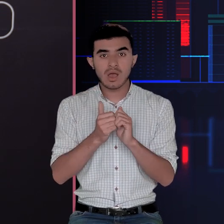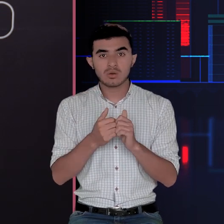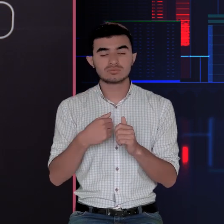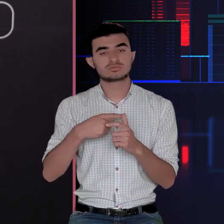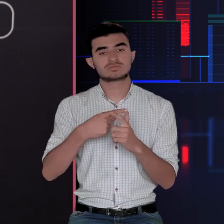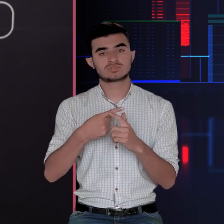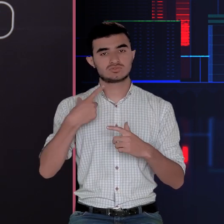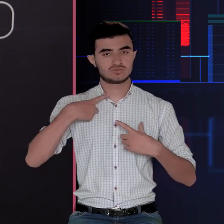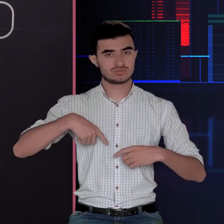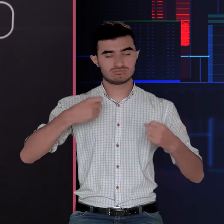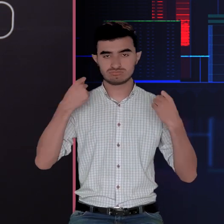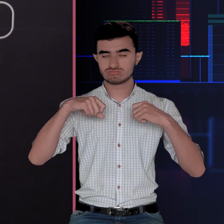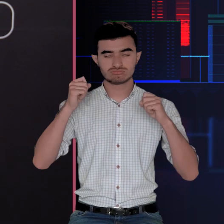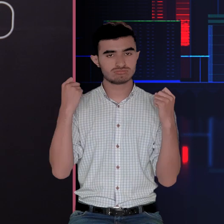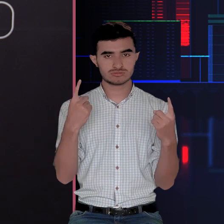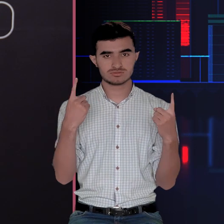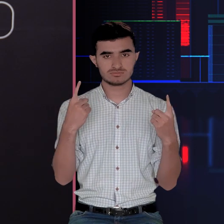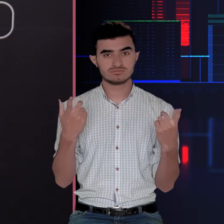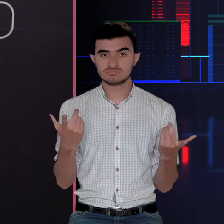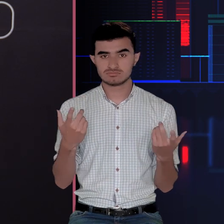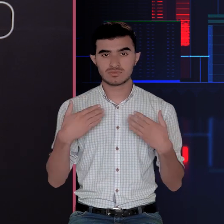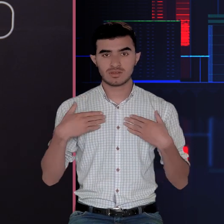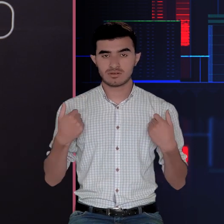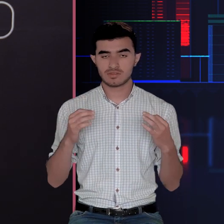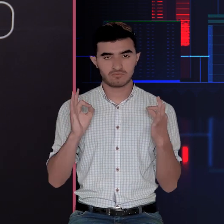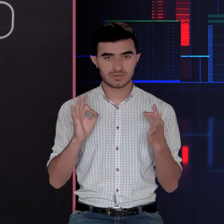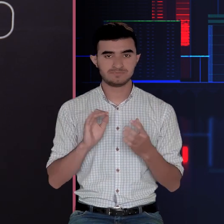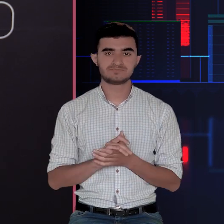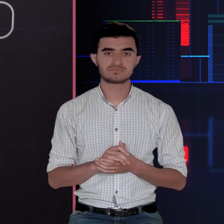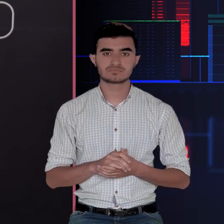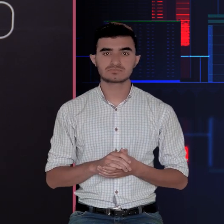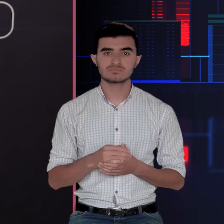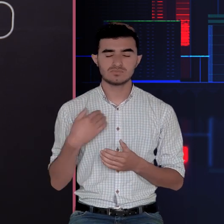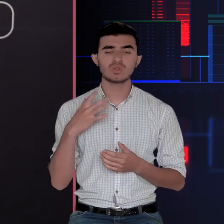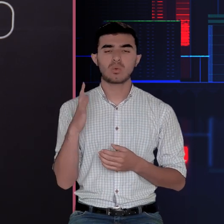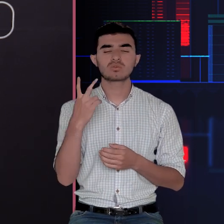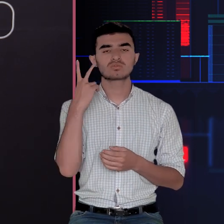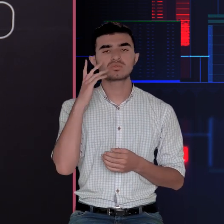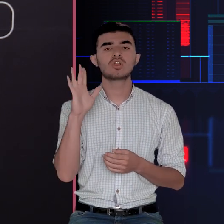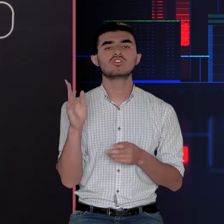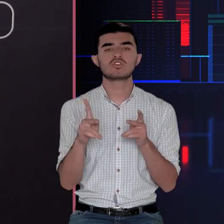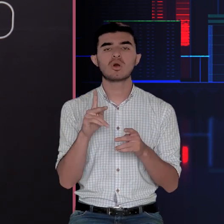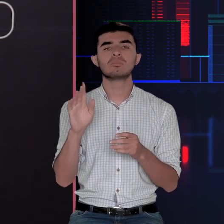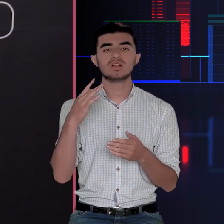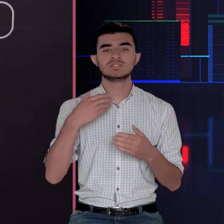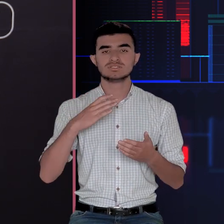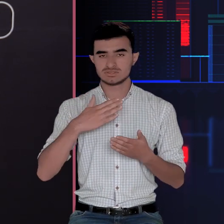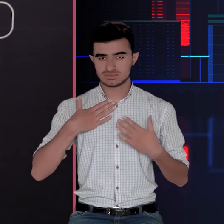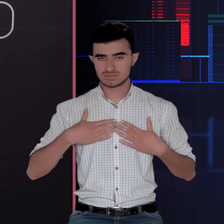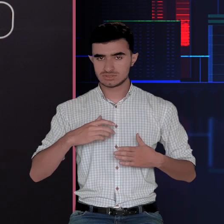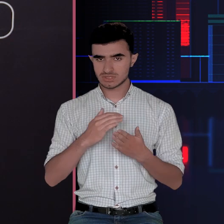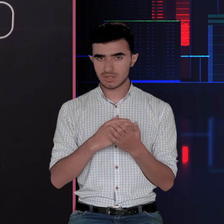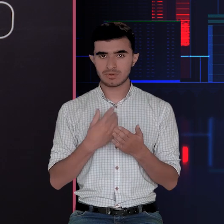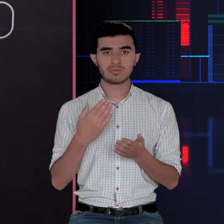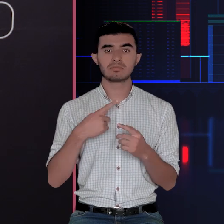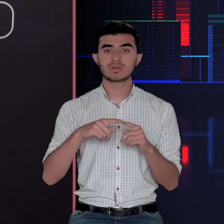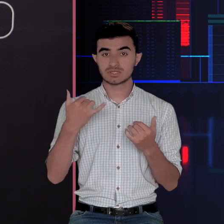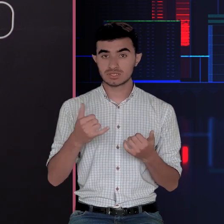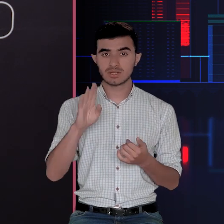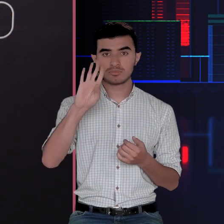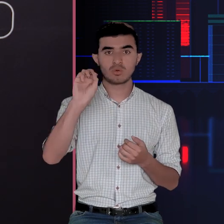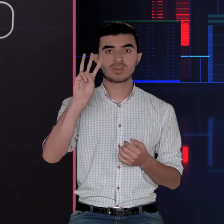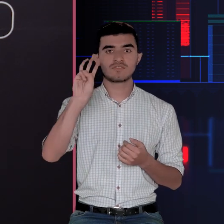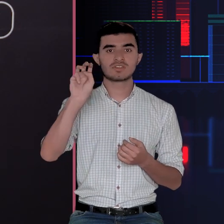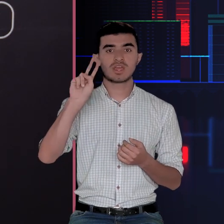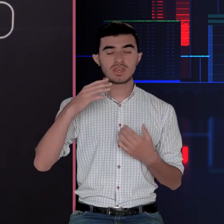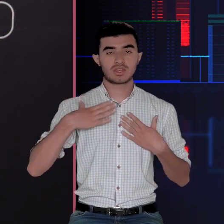As compared to other therapies, in this therapy is not just the fact that it is powerful, it is